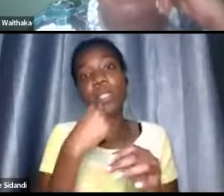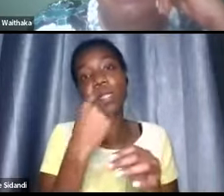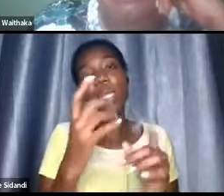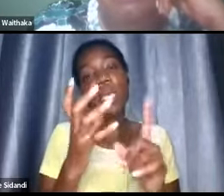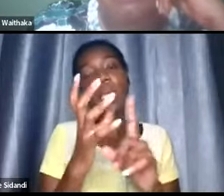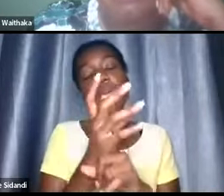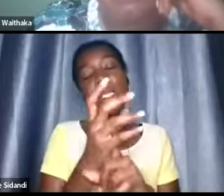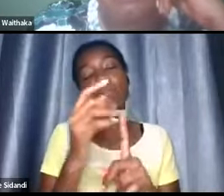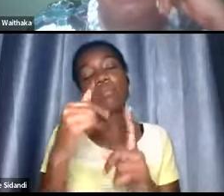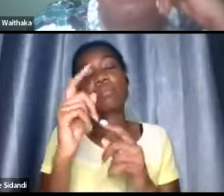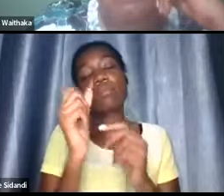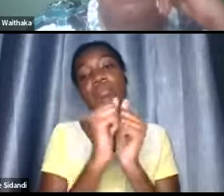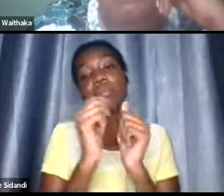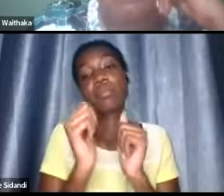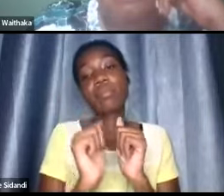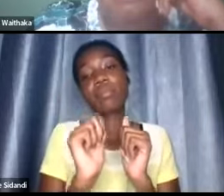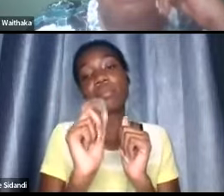or